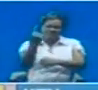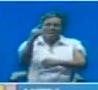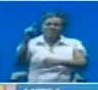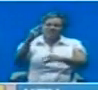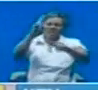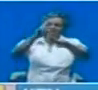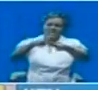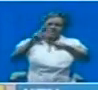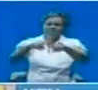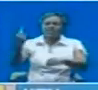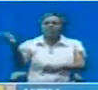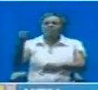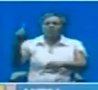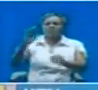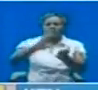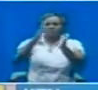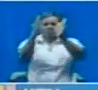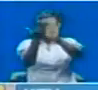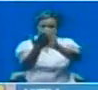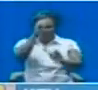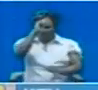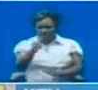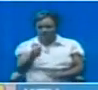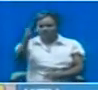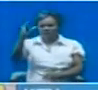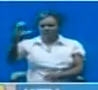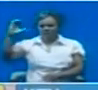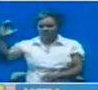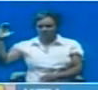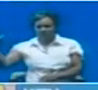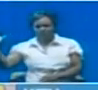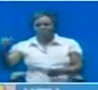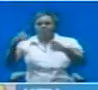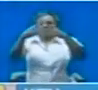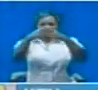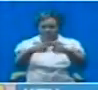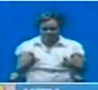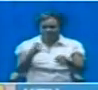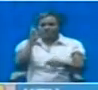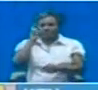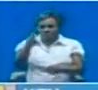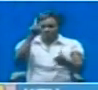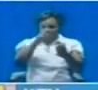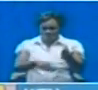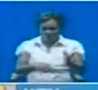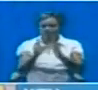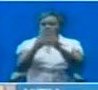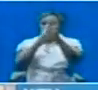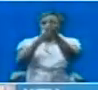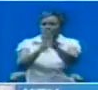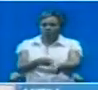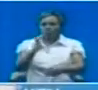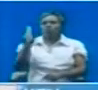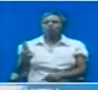ever sitting head of state to appear before judges at the International Criminal Court. But as you will see in the following report,